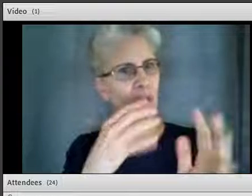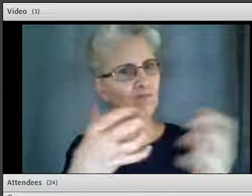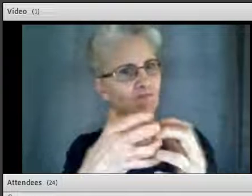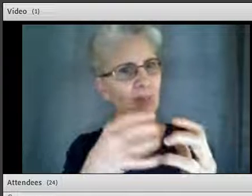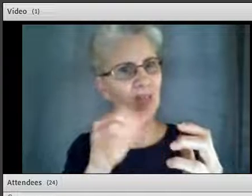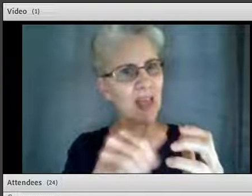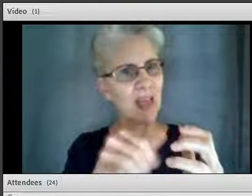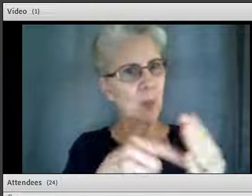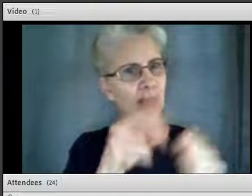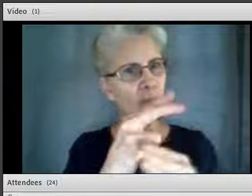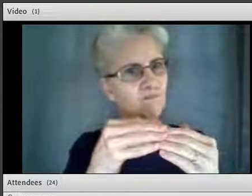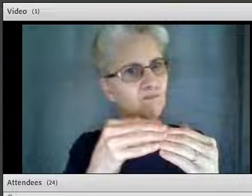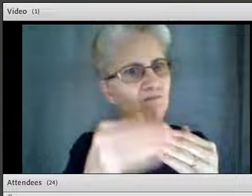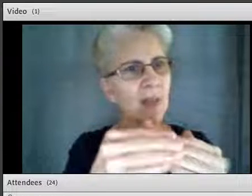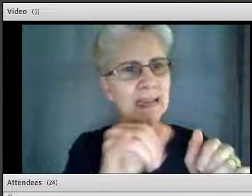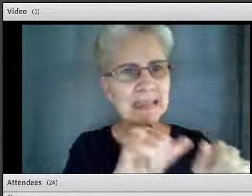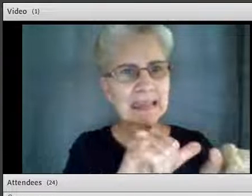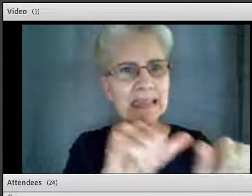everything that you're doing.